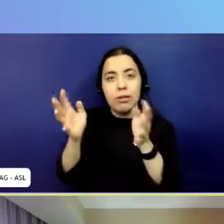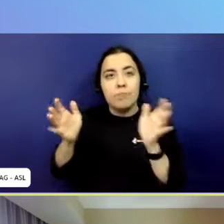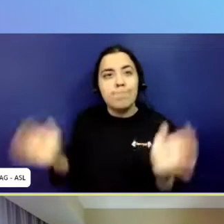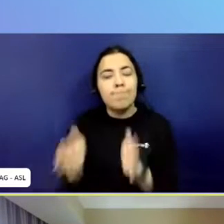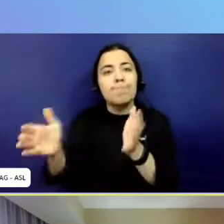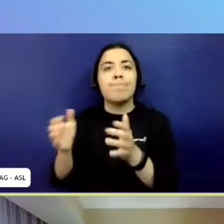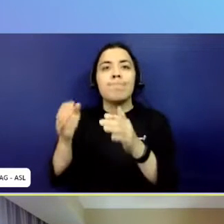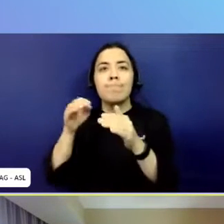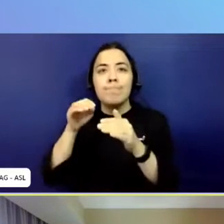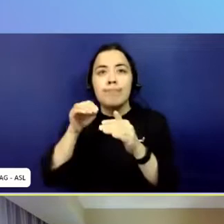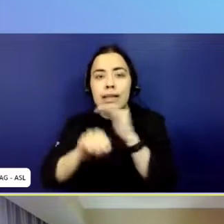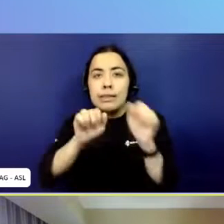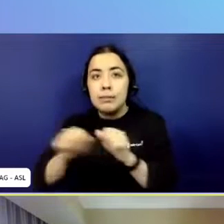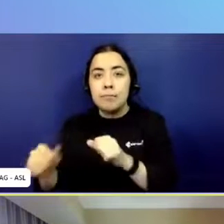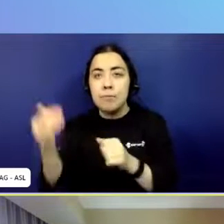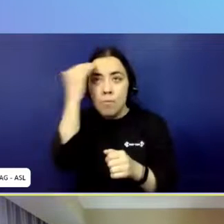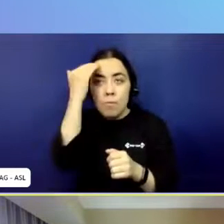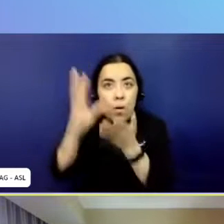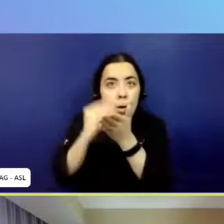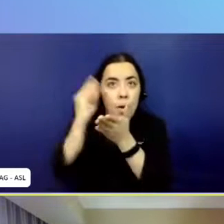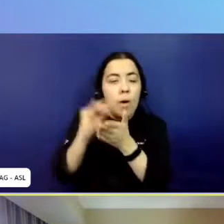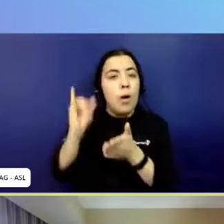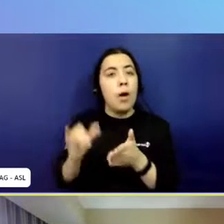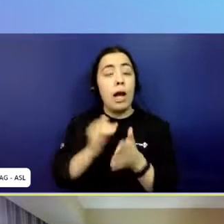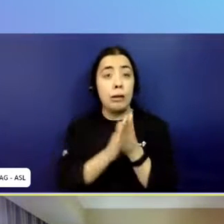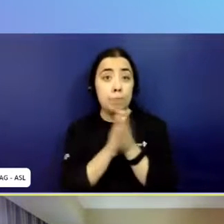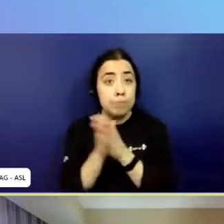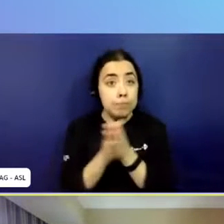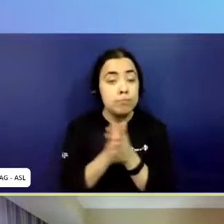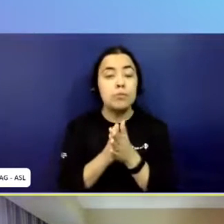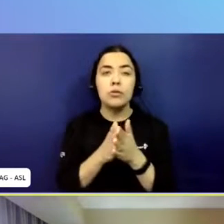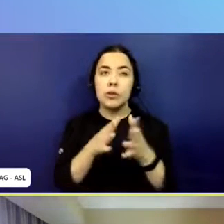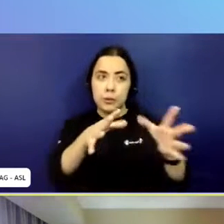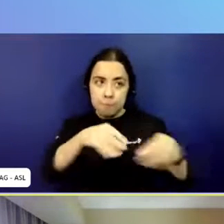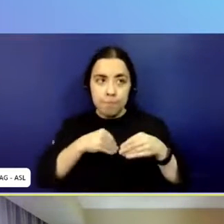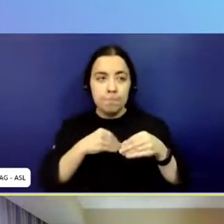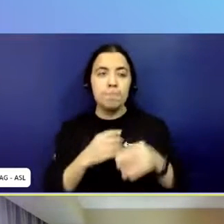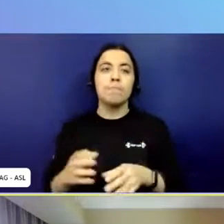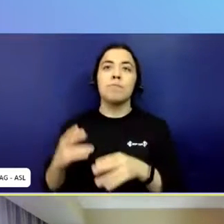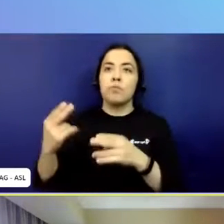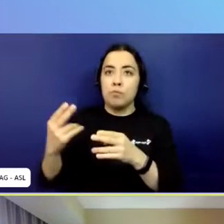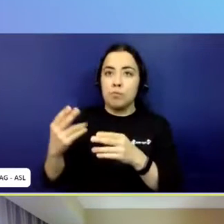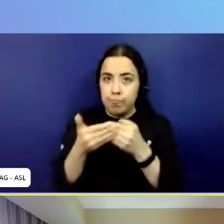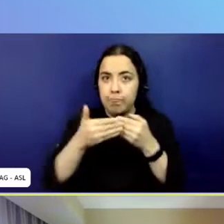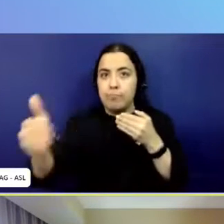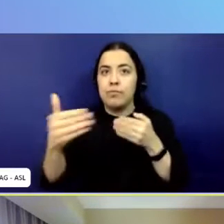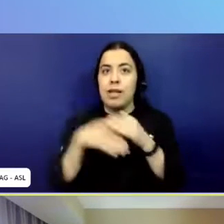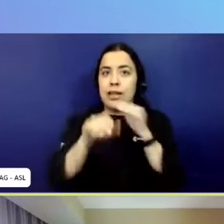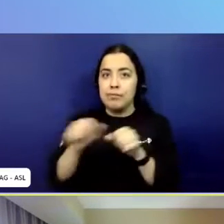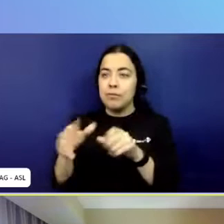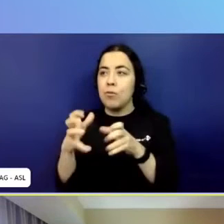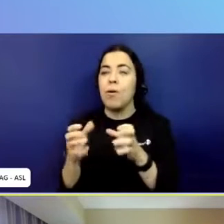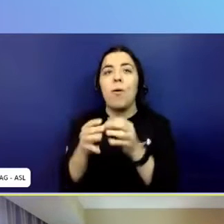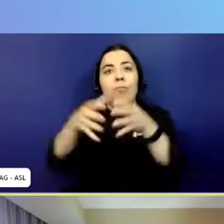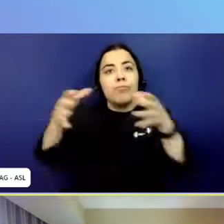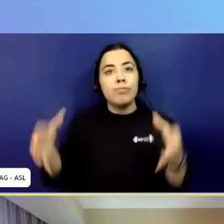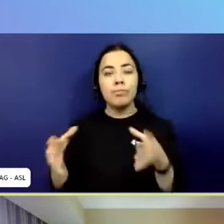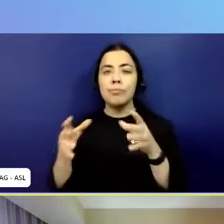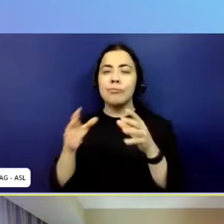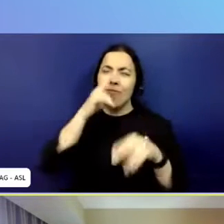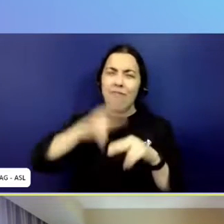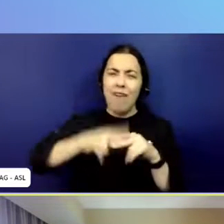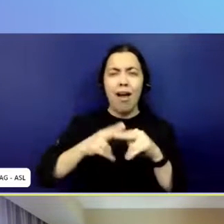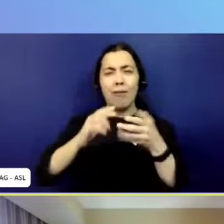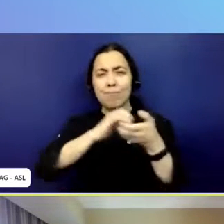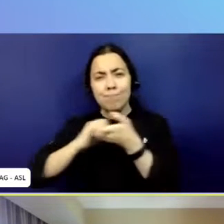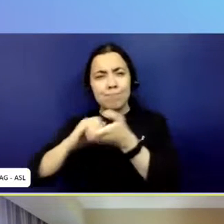motivate our agile delivery teams to own accessibility, and expand our team's reputation as being fun, engaging, and being